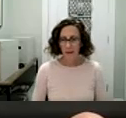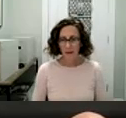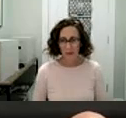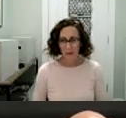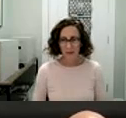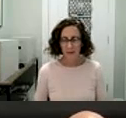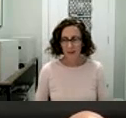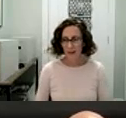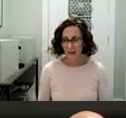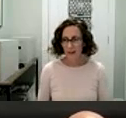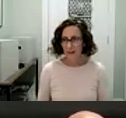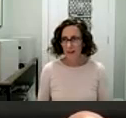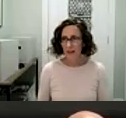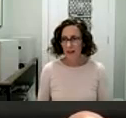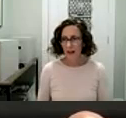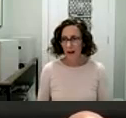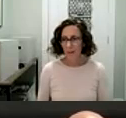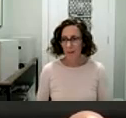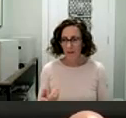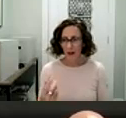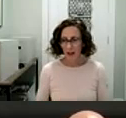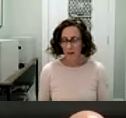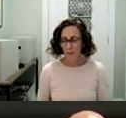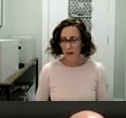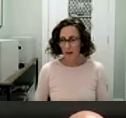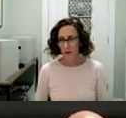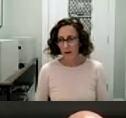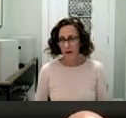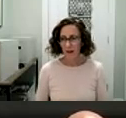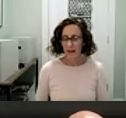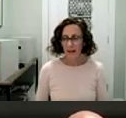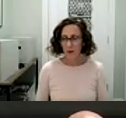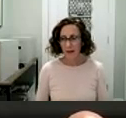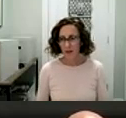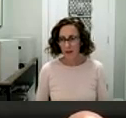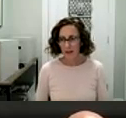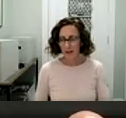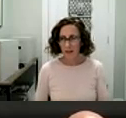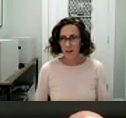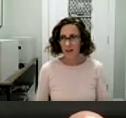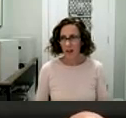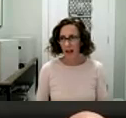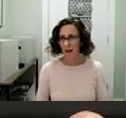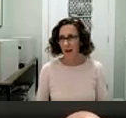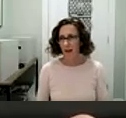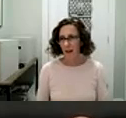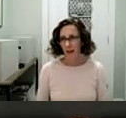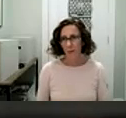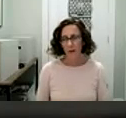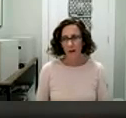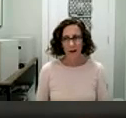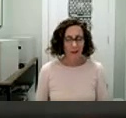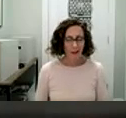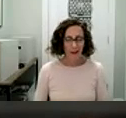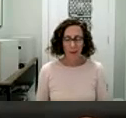Thanks, Matthew. That's exciting to see. I've gone ahead and put your Engage page link into the chat, and